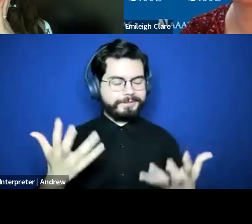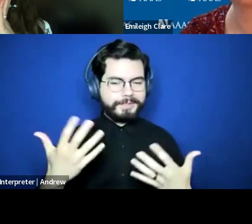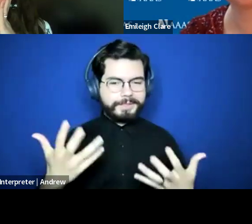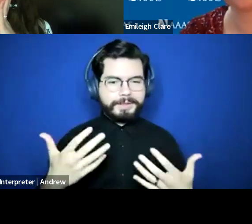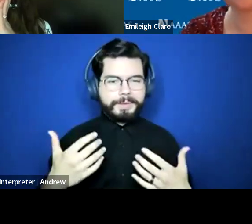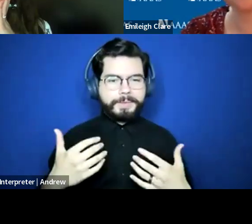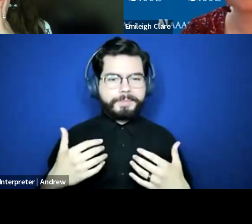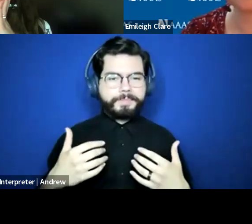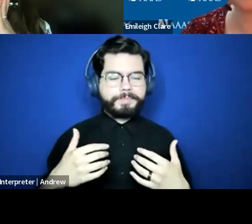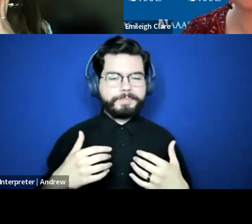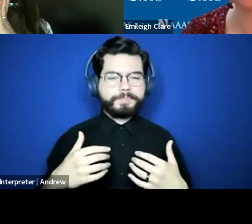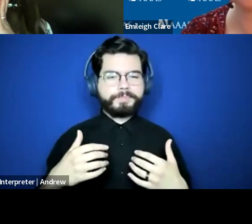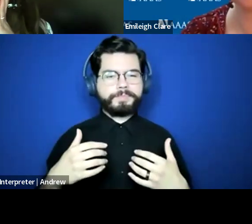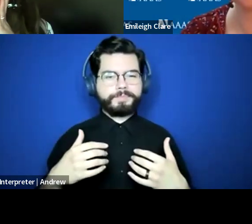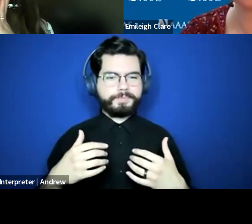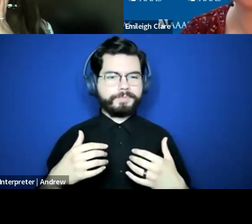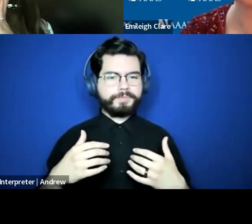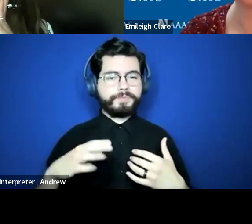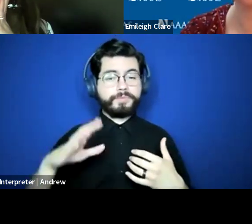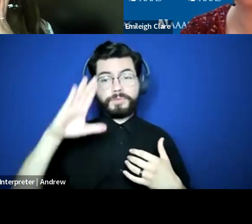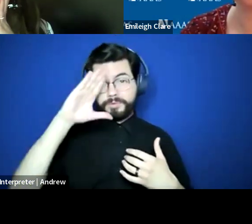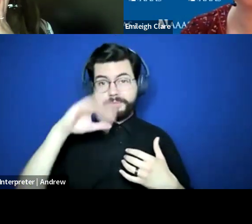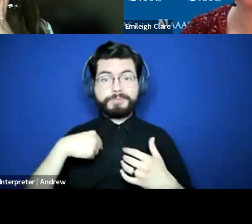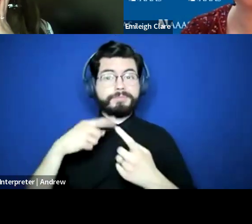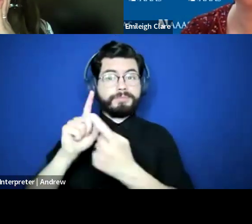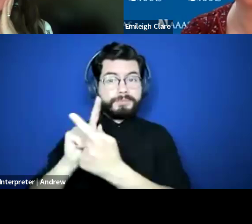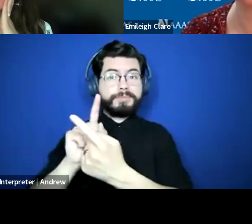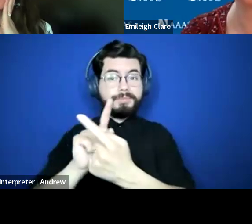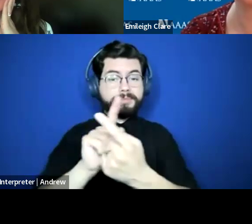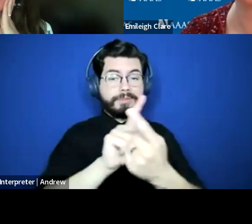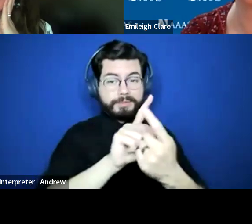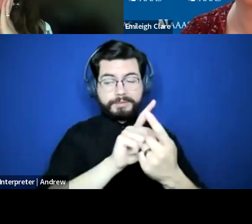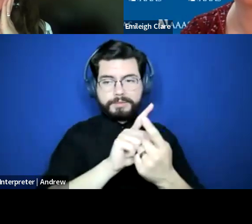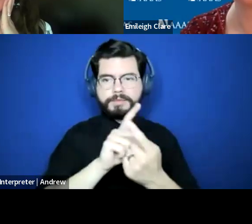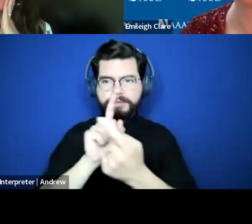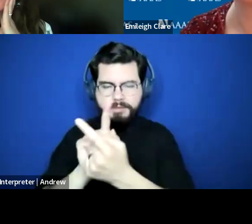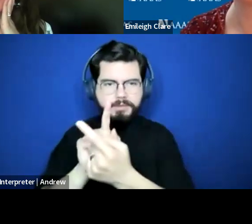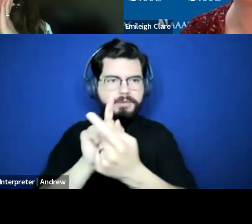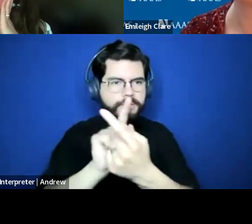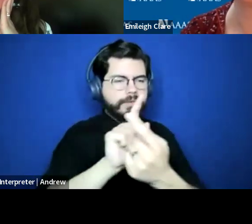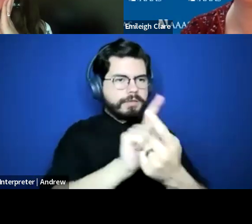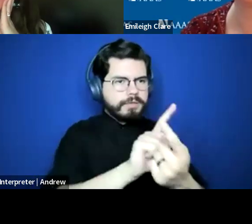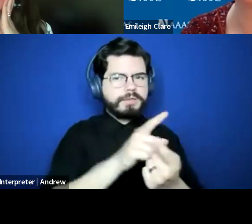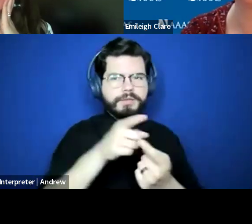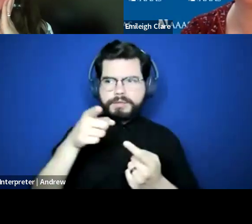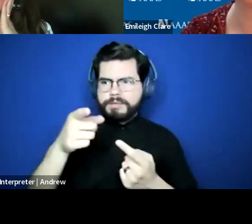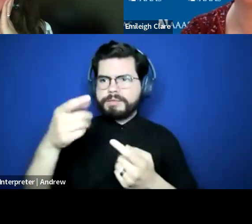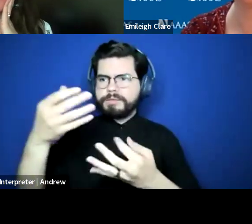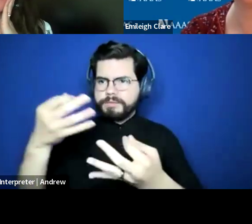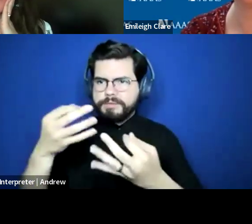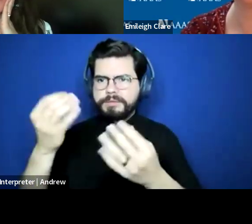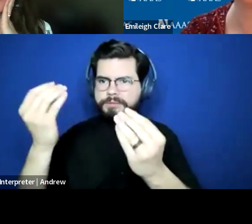just everyone that I've met just has kind of, a lesson story to share that's just helped me to